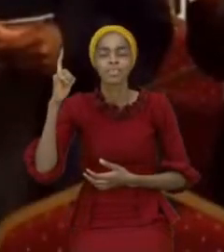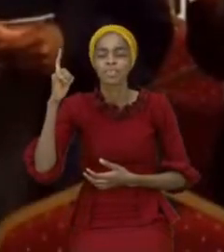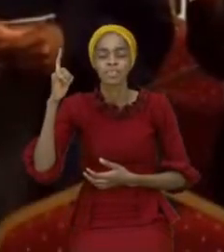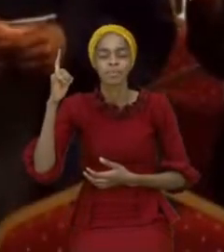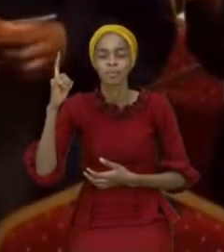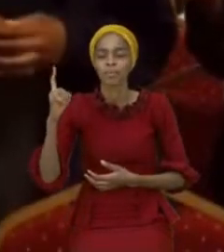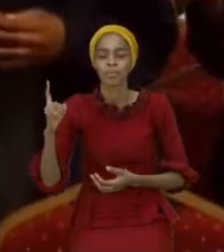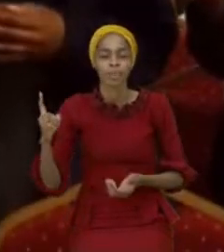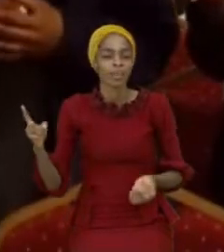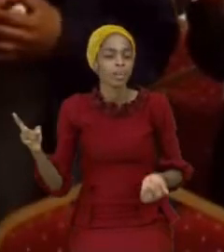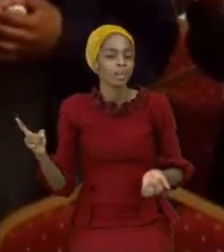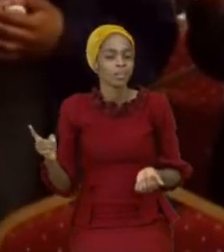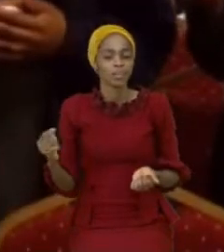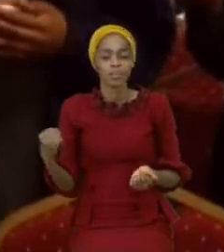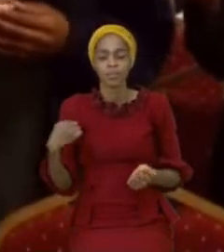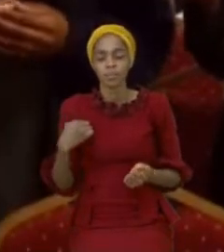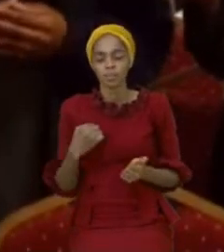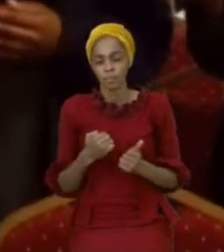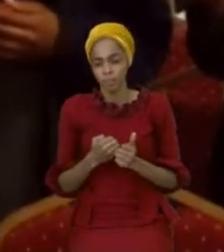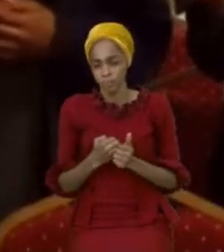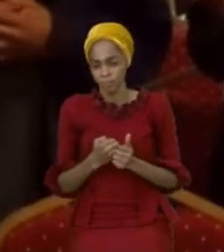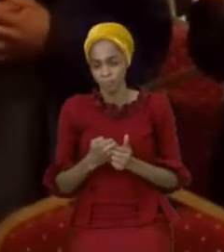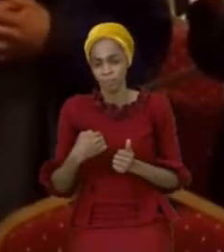Sing a song to him today.